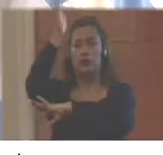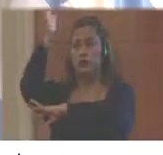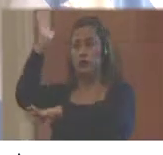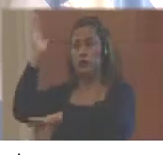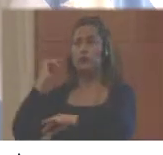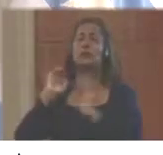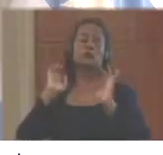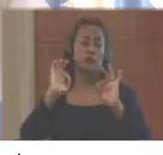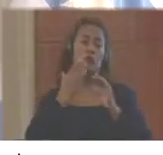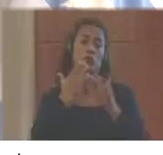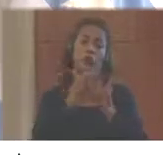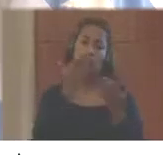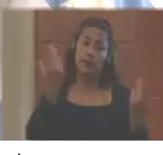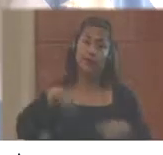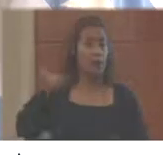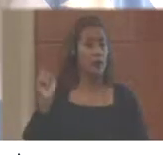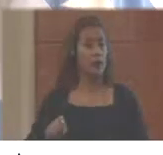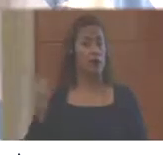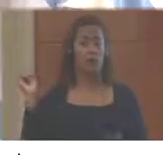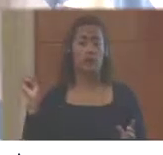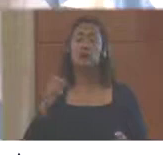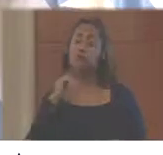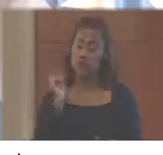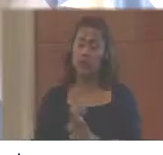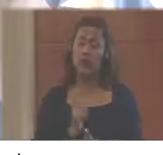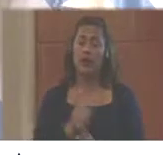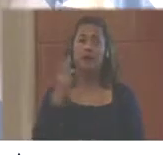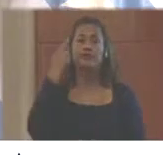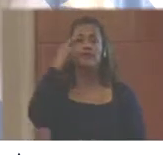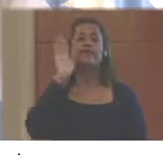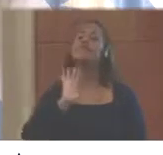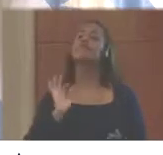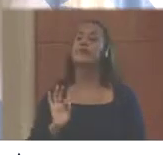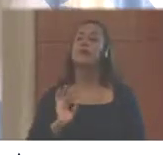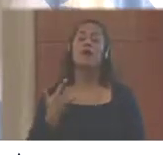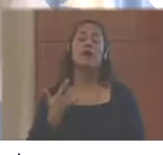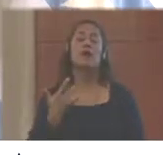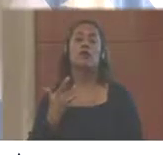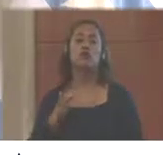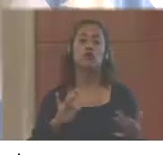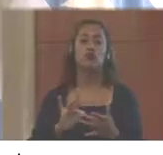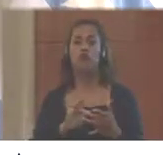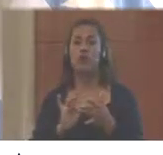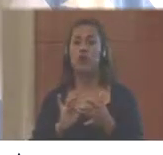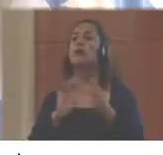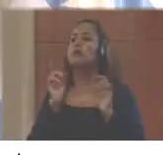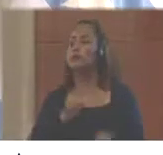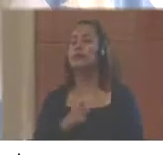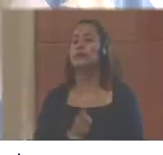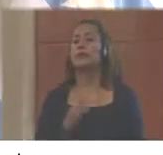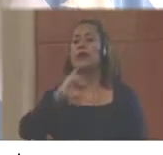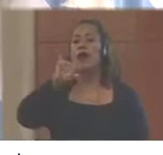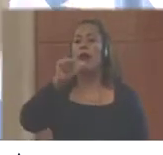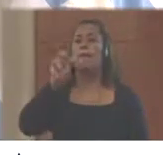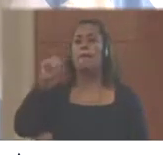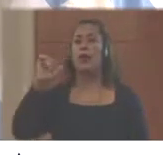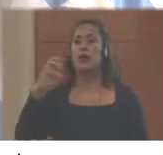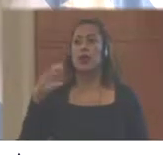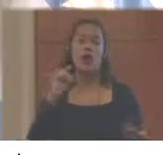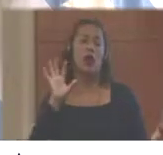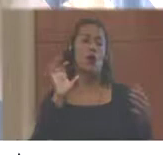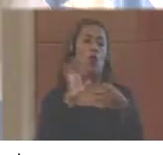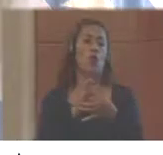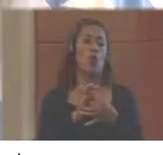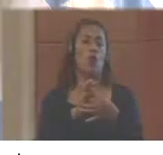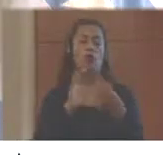recognize our close collaboration between Jamaica and Ecuador as representatives from the Latin American and